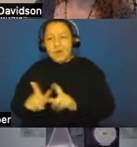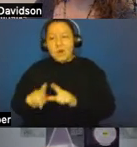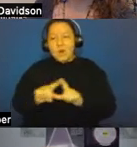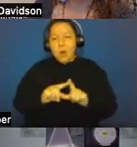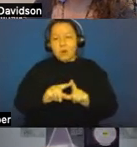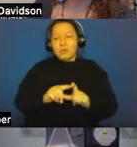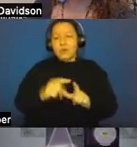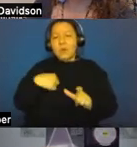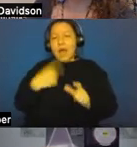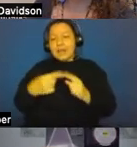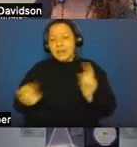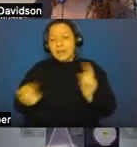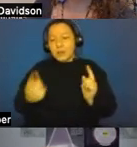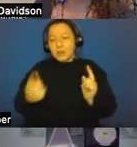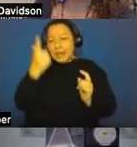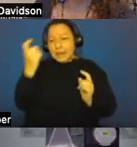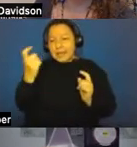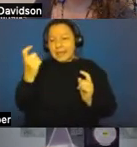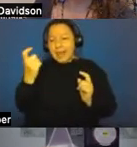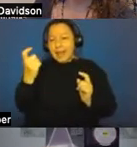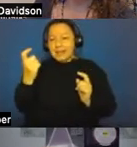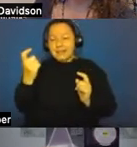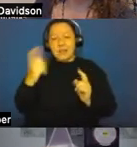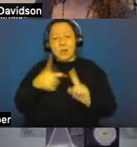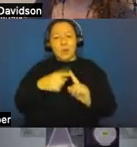disagree because sometimes when people have trauma, like